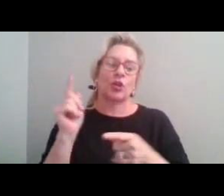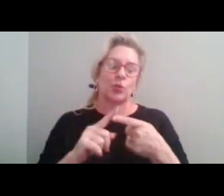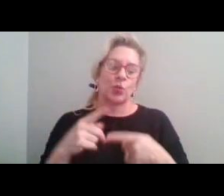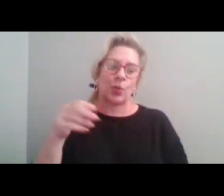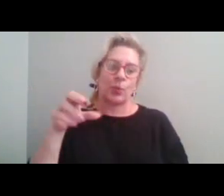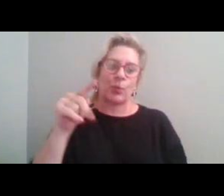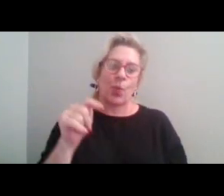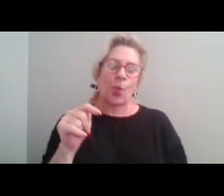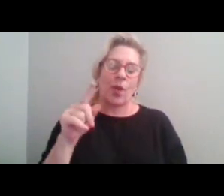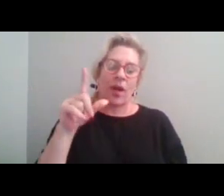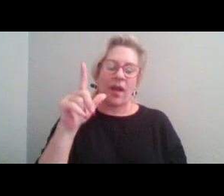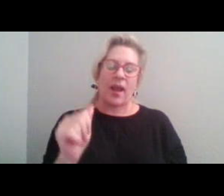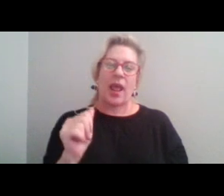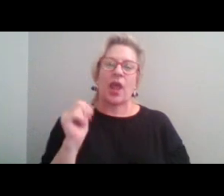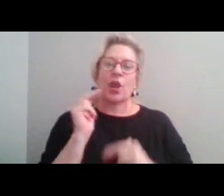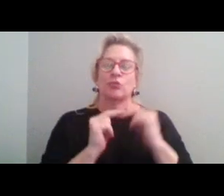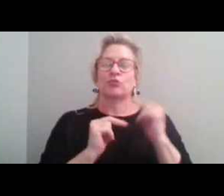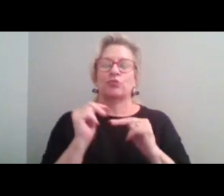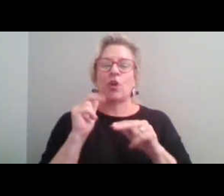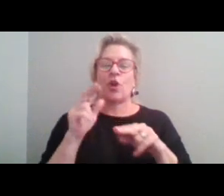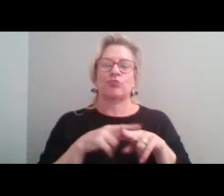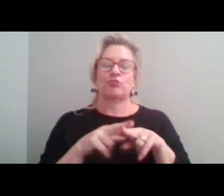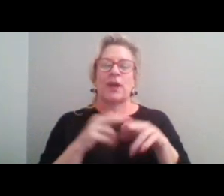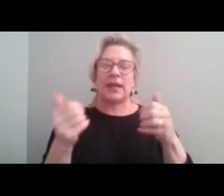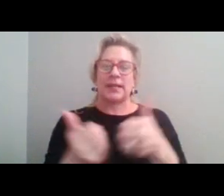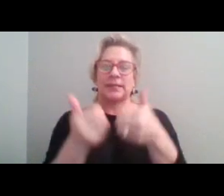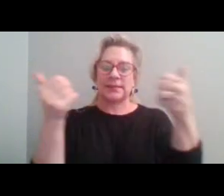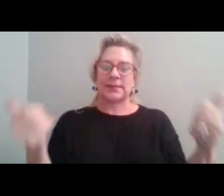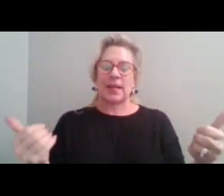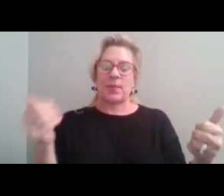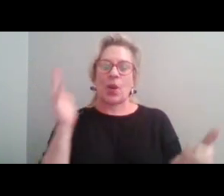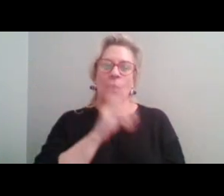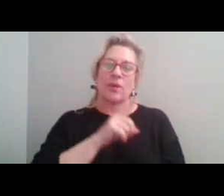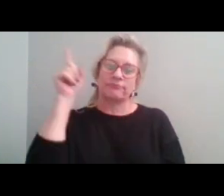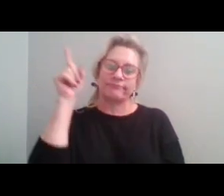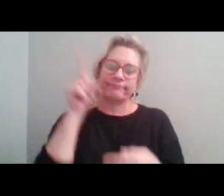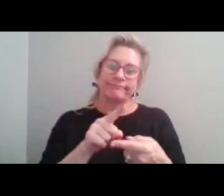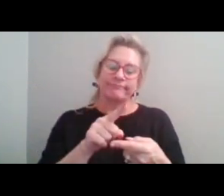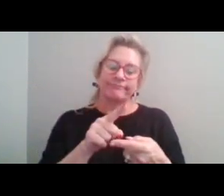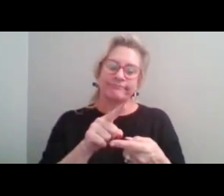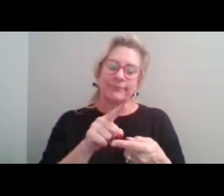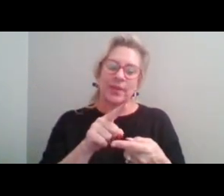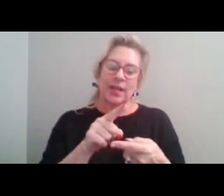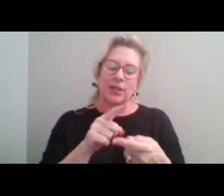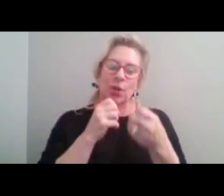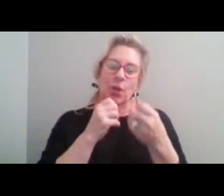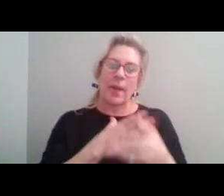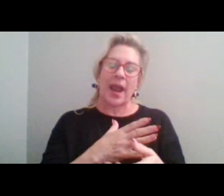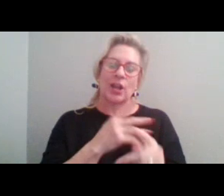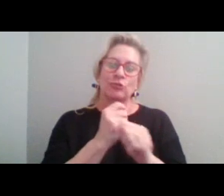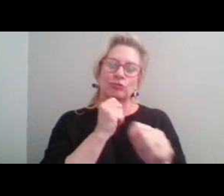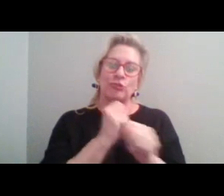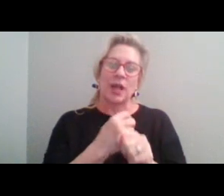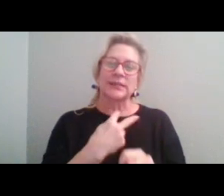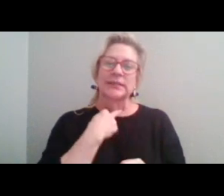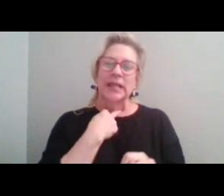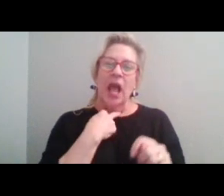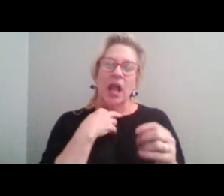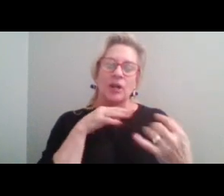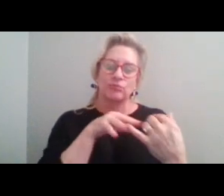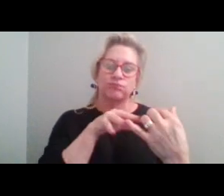a railroad grade separation that will eliminate significant truck bottlenecks. So a lot